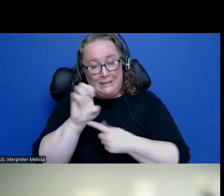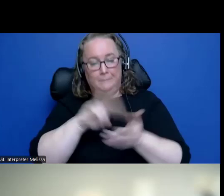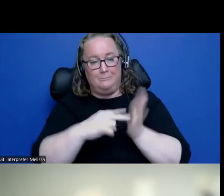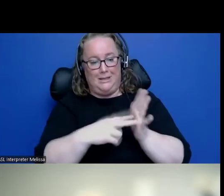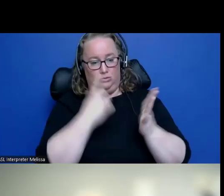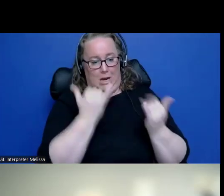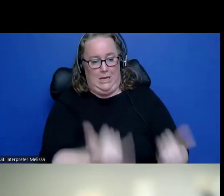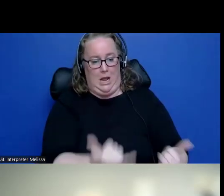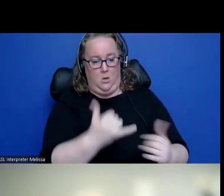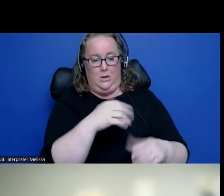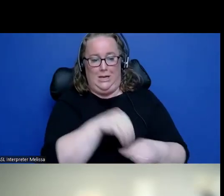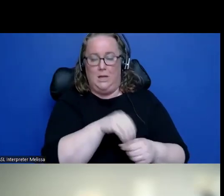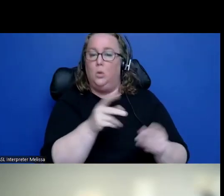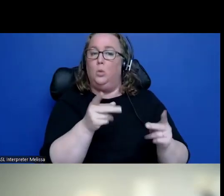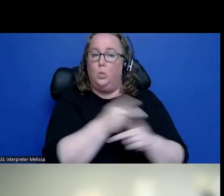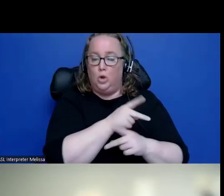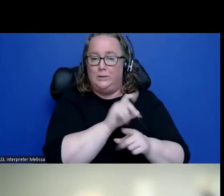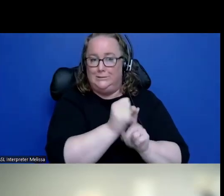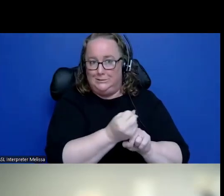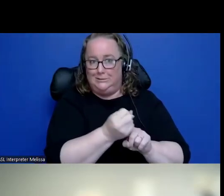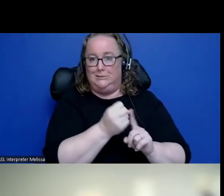scenario.